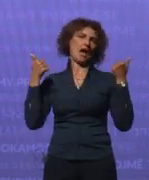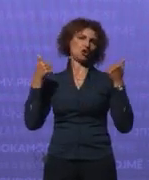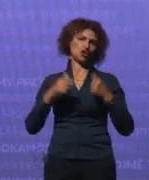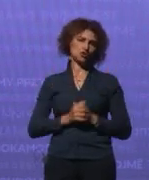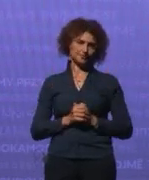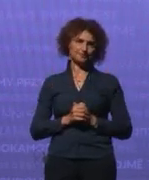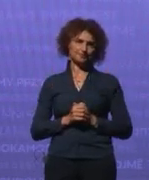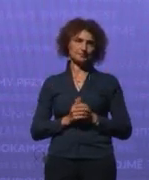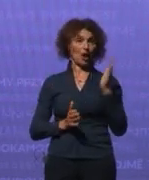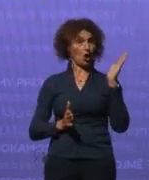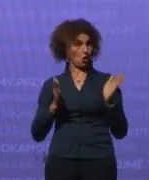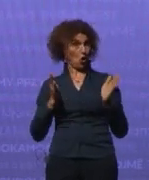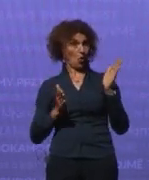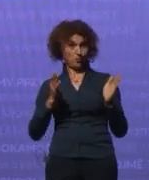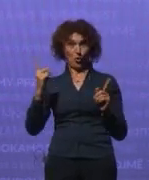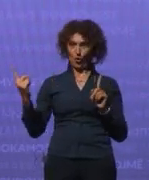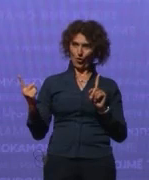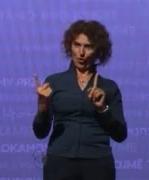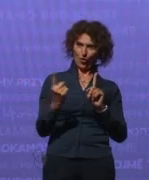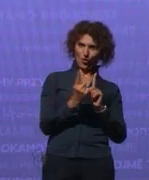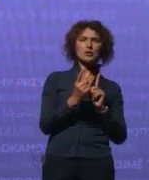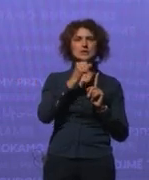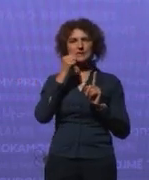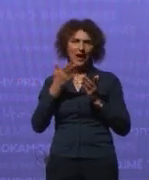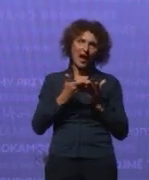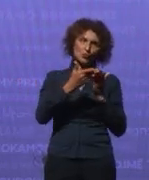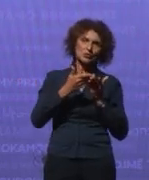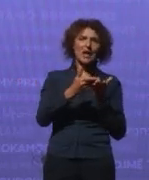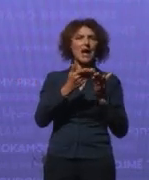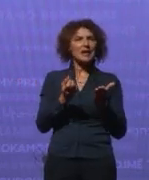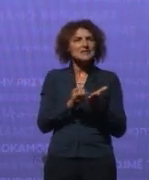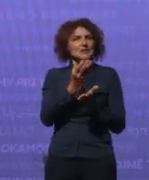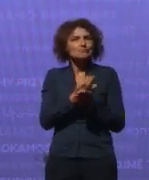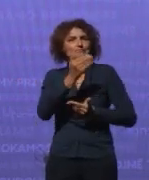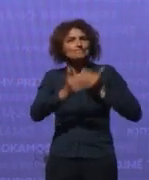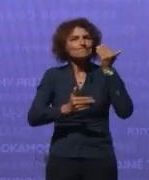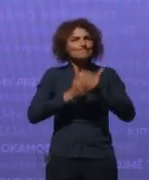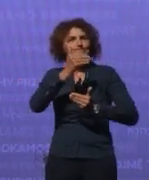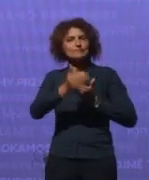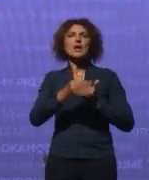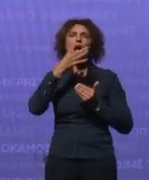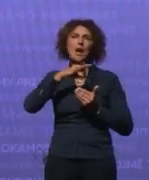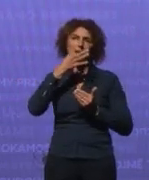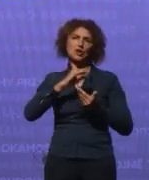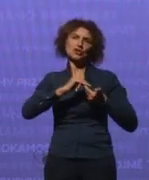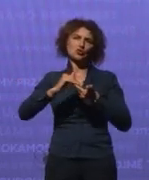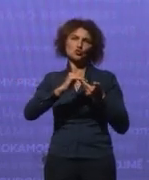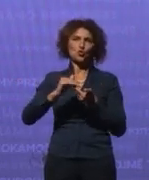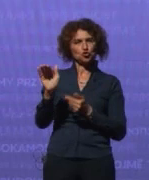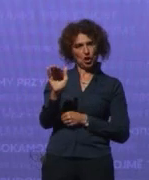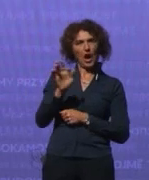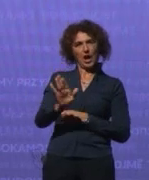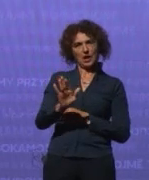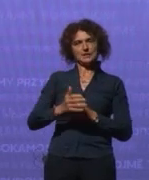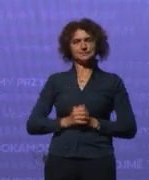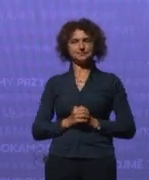skills. Now you would think, why? Why would you use robots for children with autism? Well, it has been shown in literature that